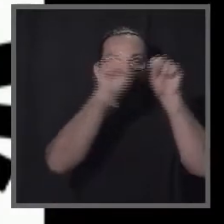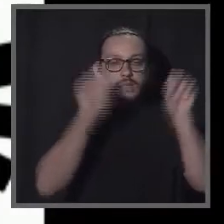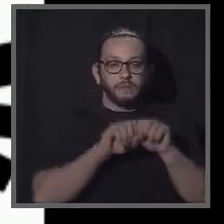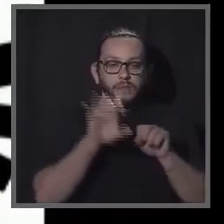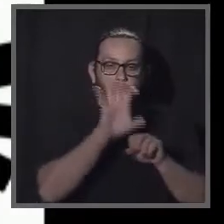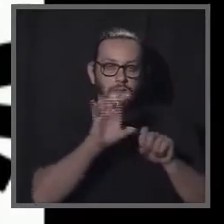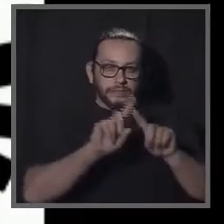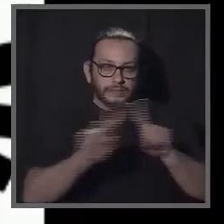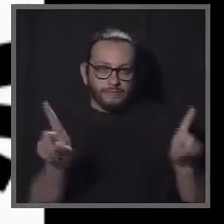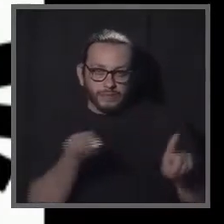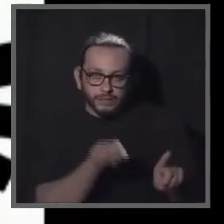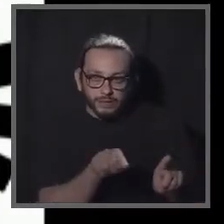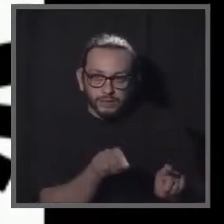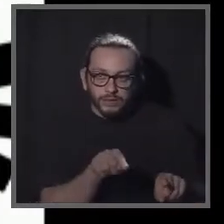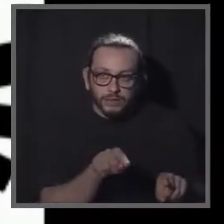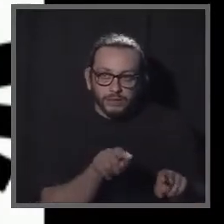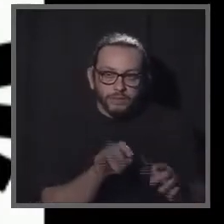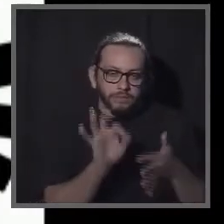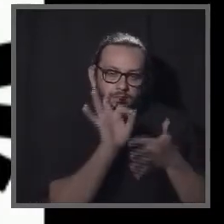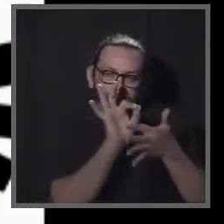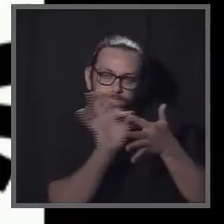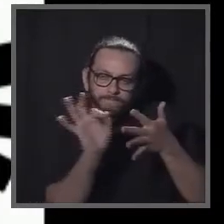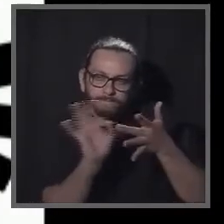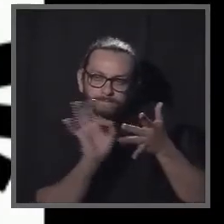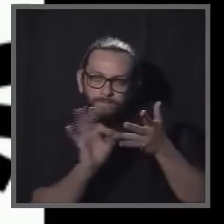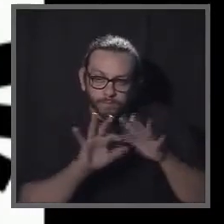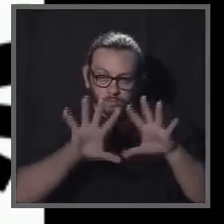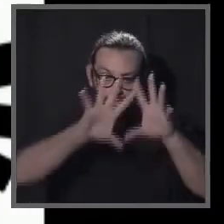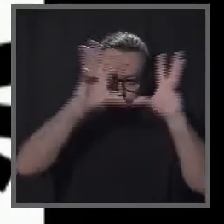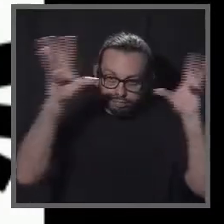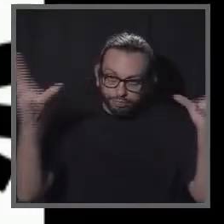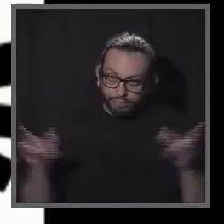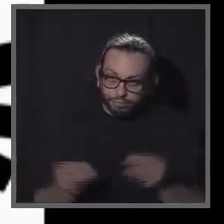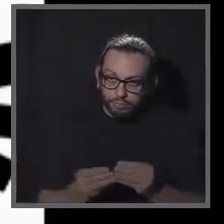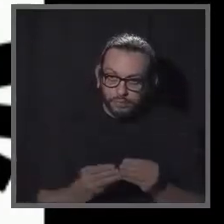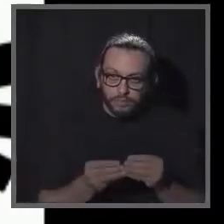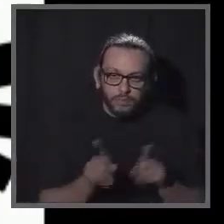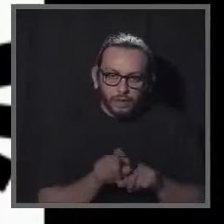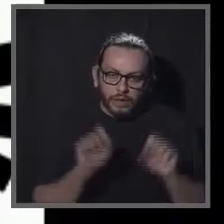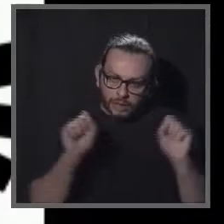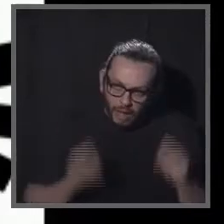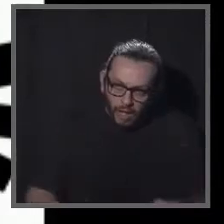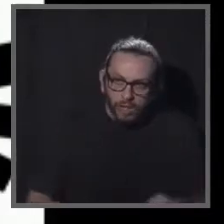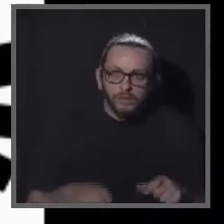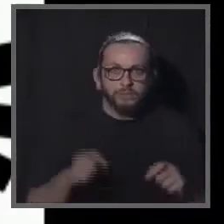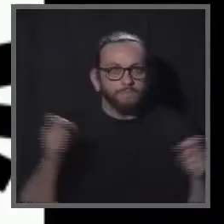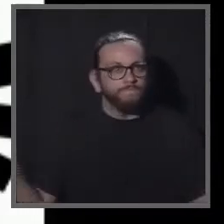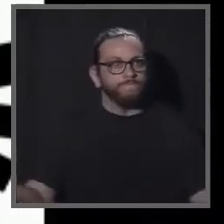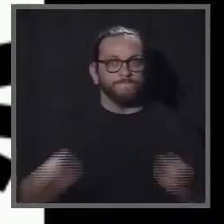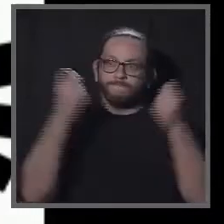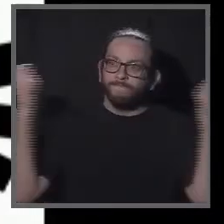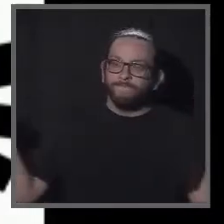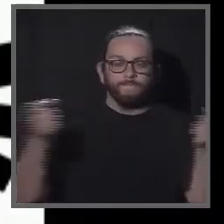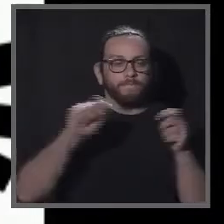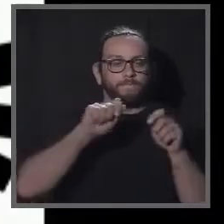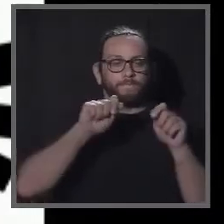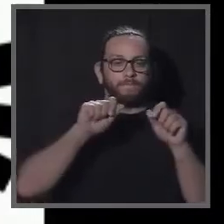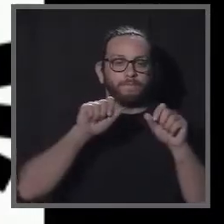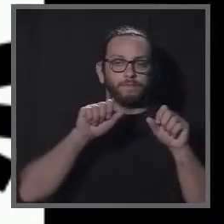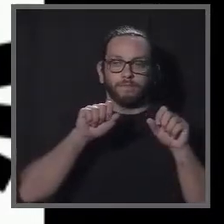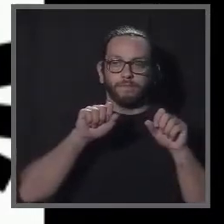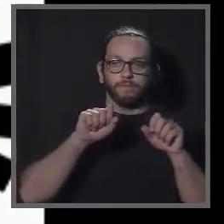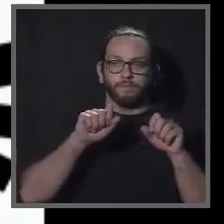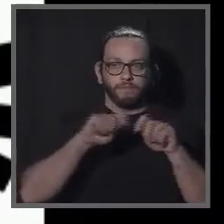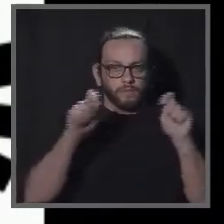all these measurements come together to promote social change and mobilize the education power of